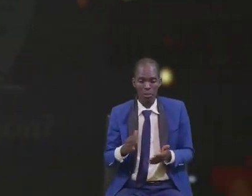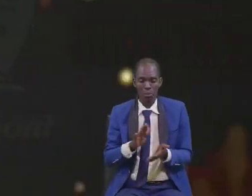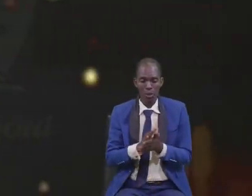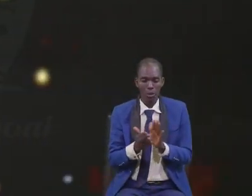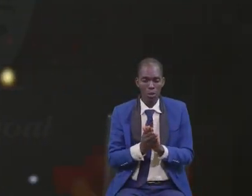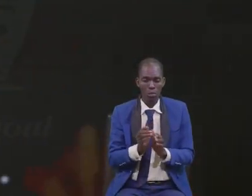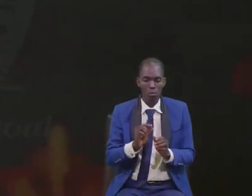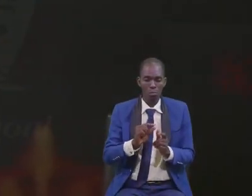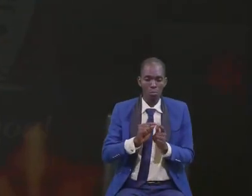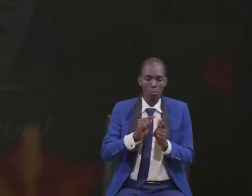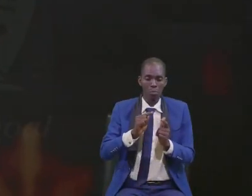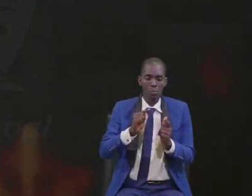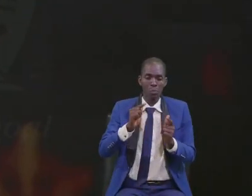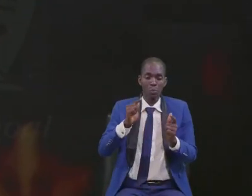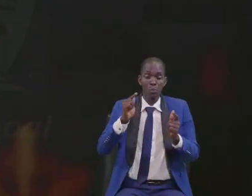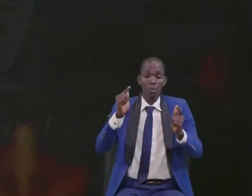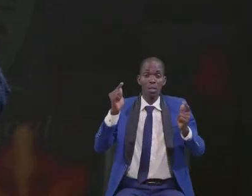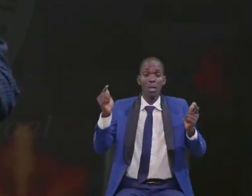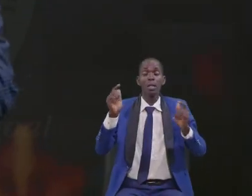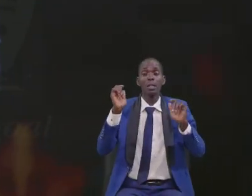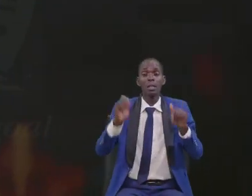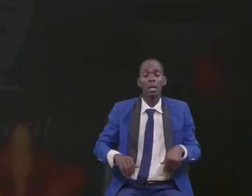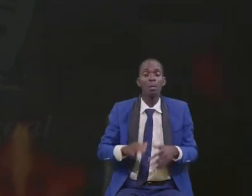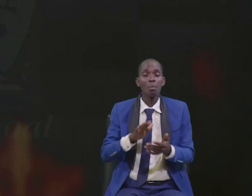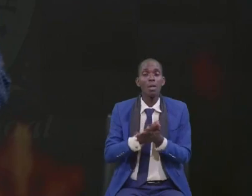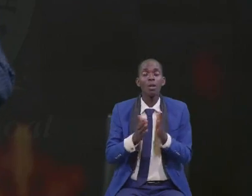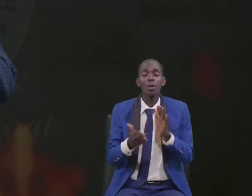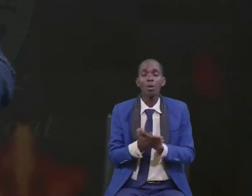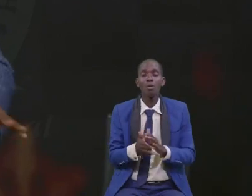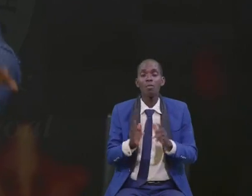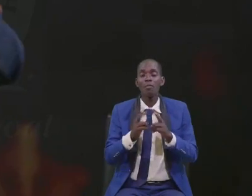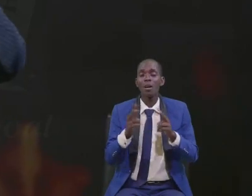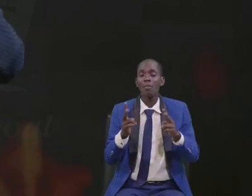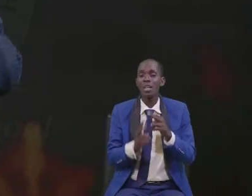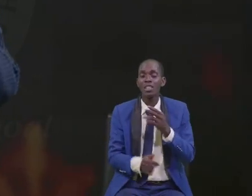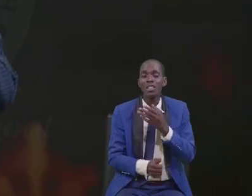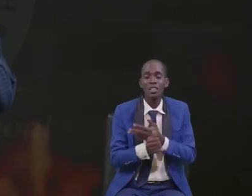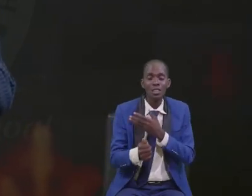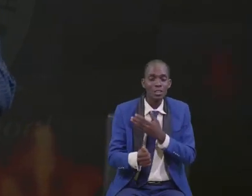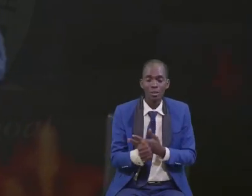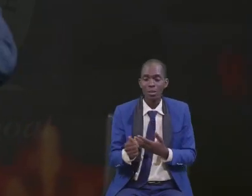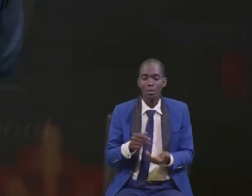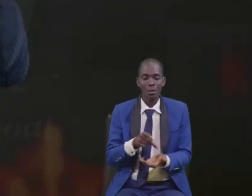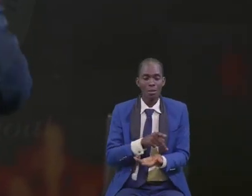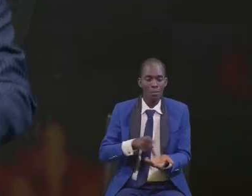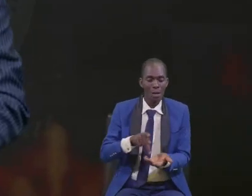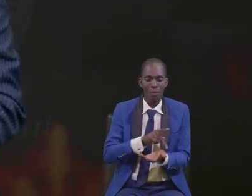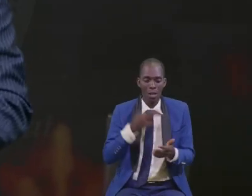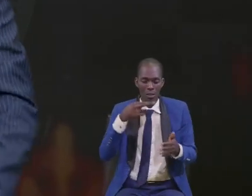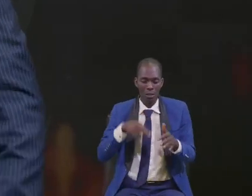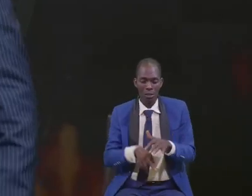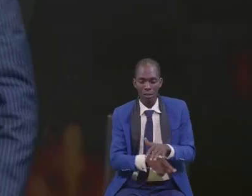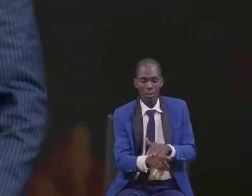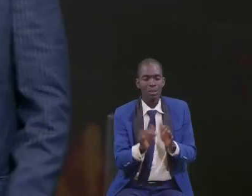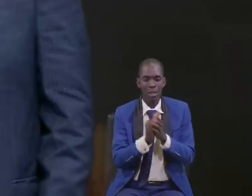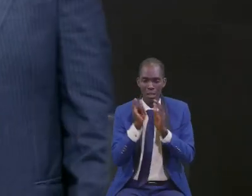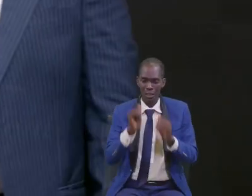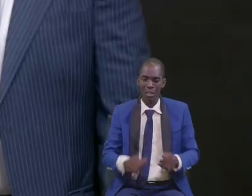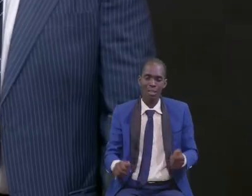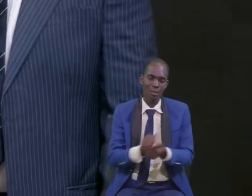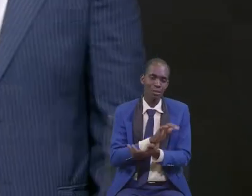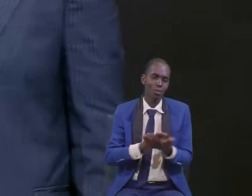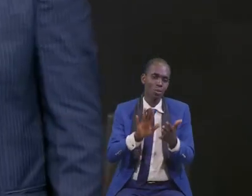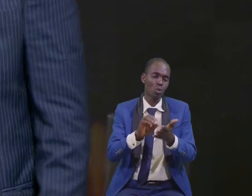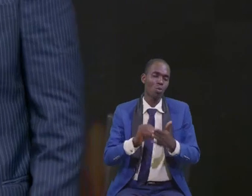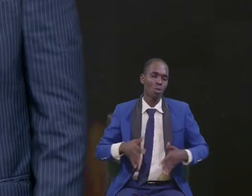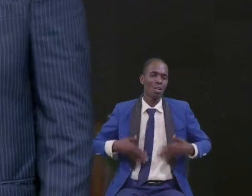can turn to become a very dangerous, poisonous viper that can take your life. It's at